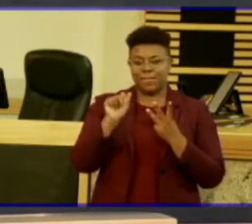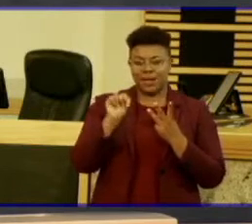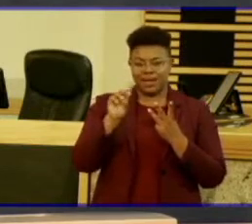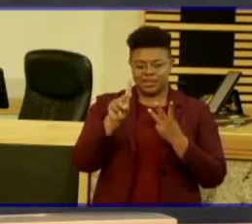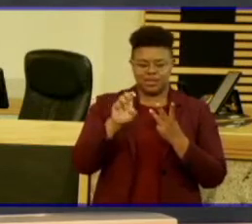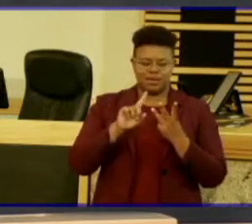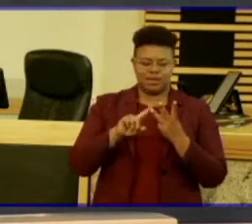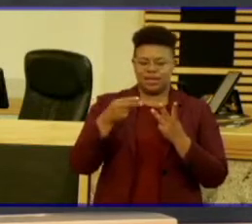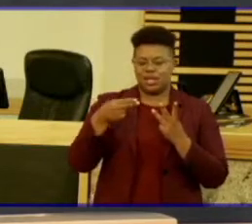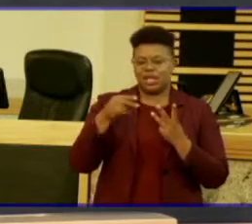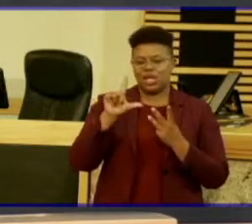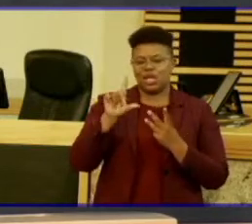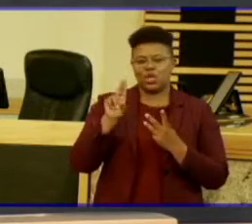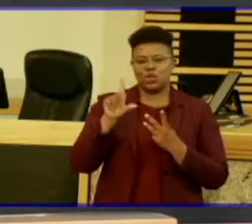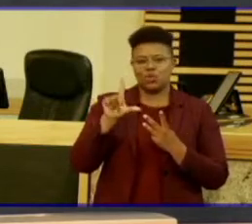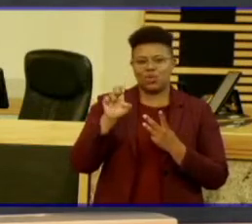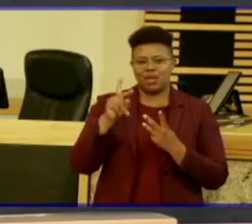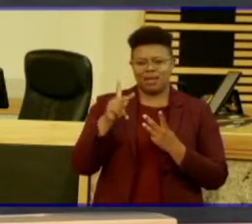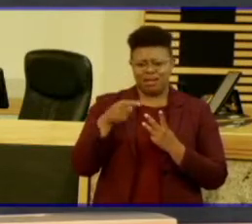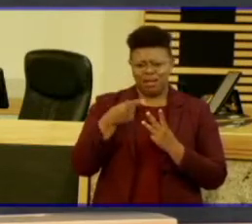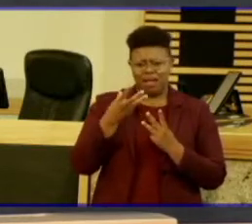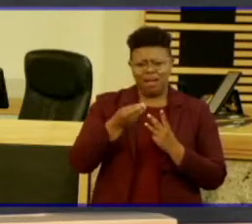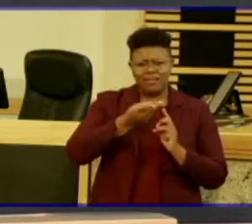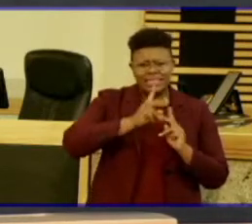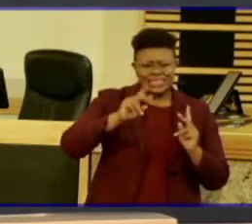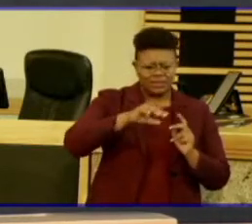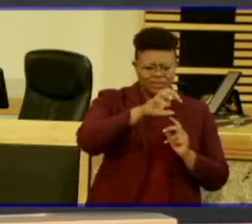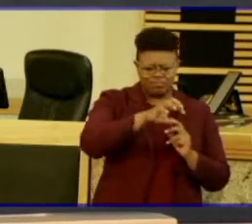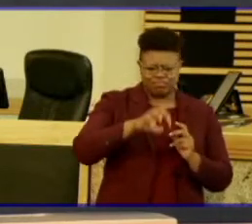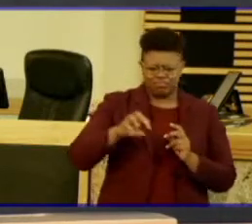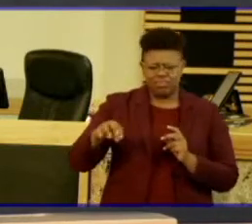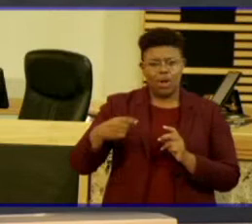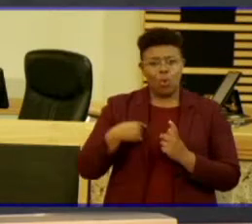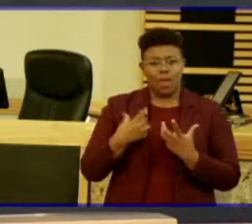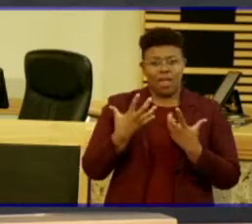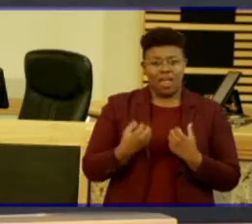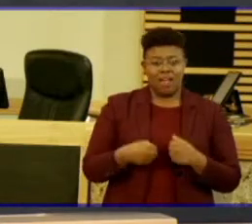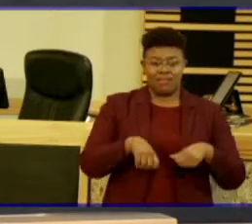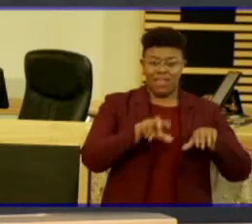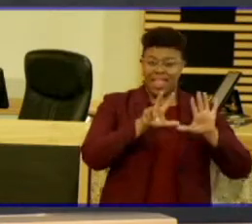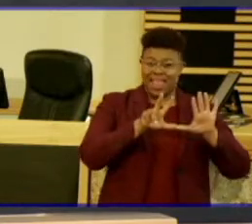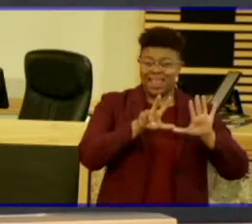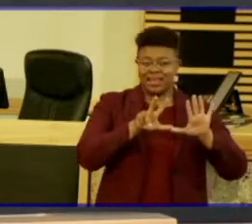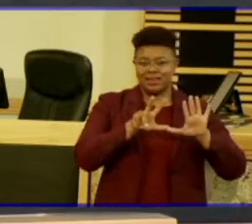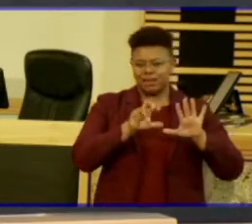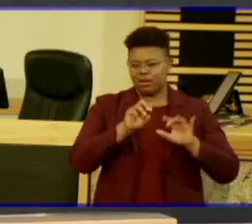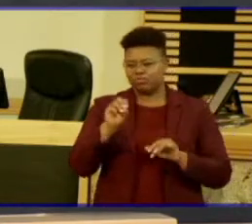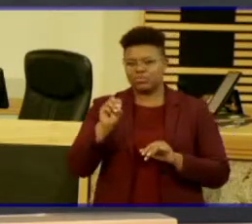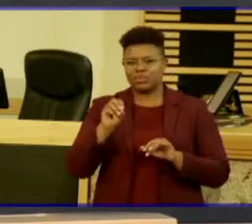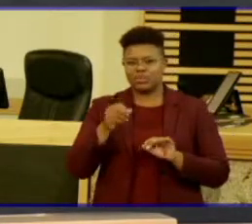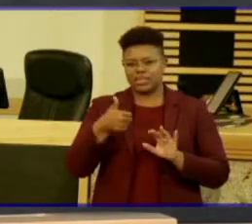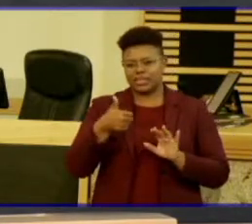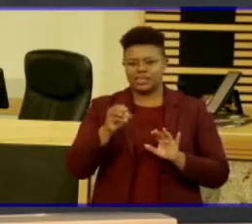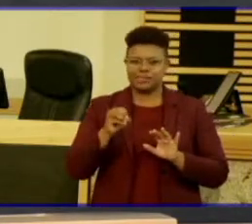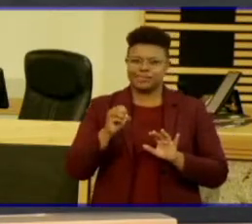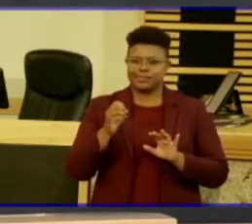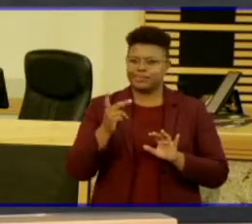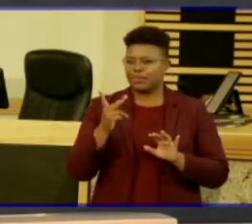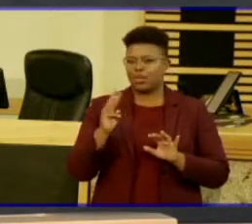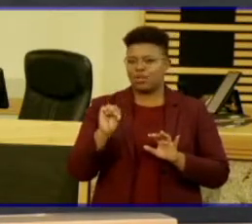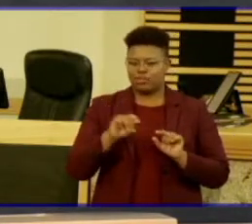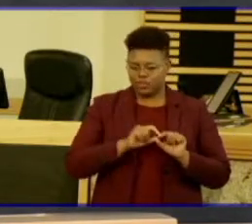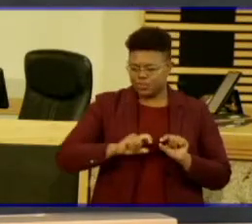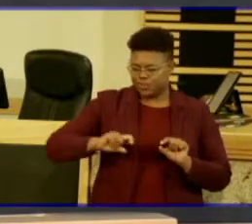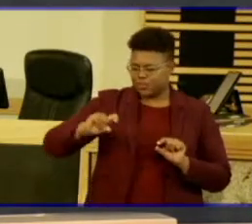our province has 800-kilometer coastline, from which we aim to benefit from several opportunities, including